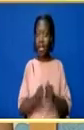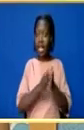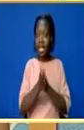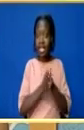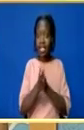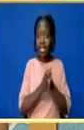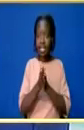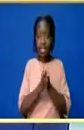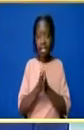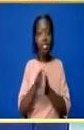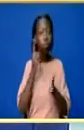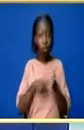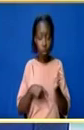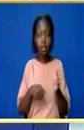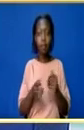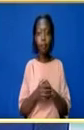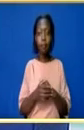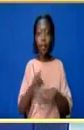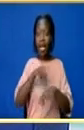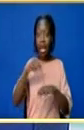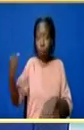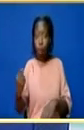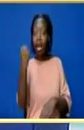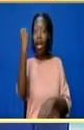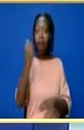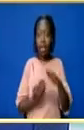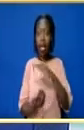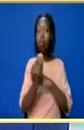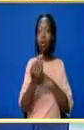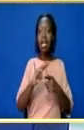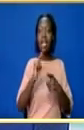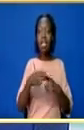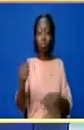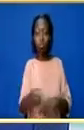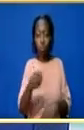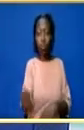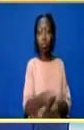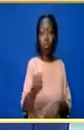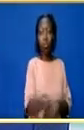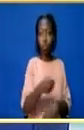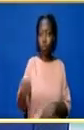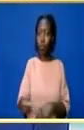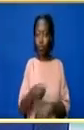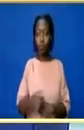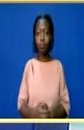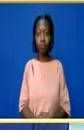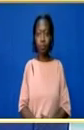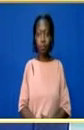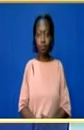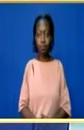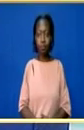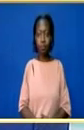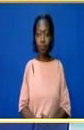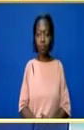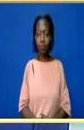fact, at homes, once you wake up in the morning, you find yourself taking a broom, sweeping. Yes. That is